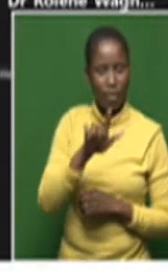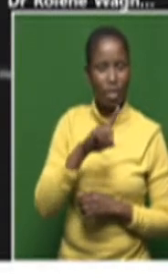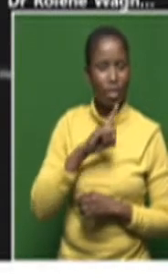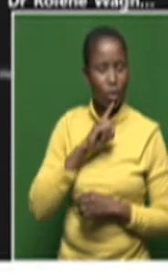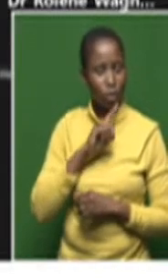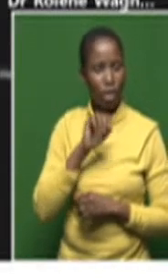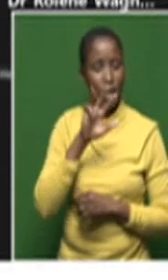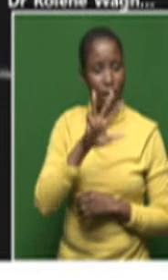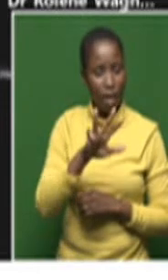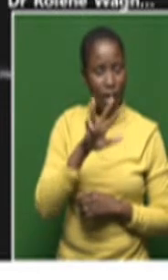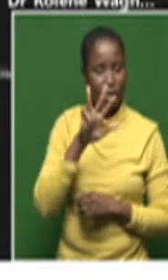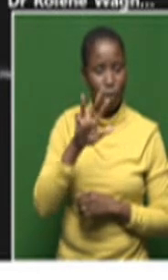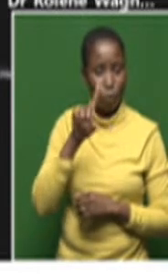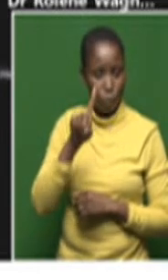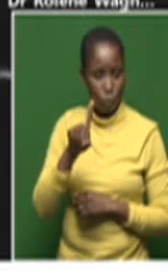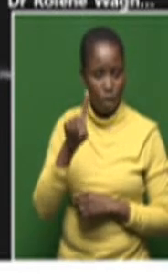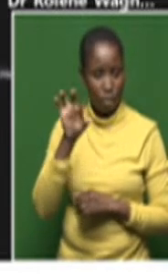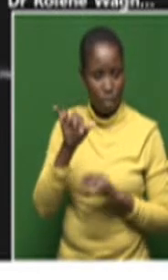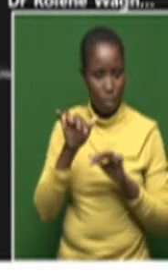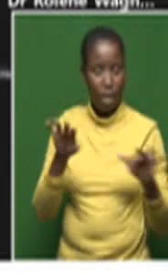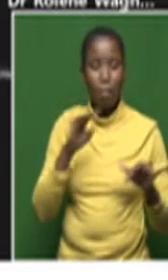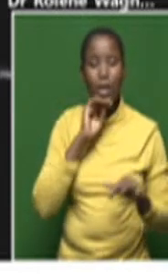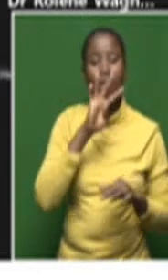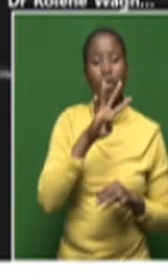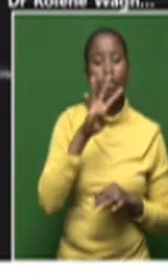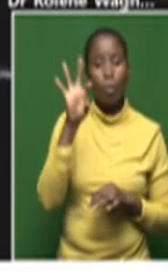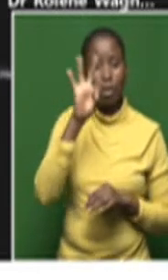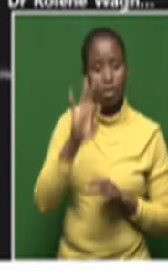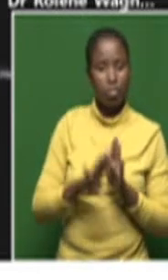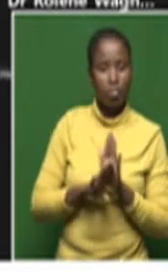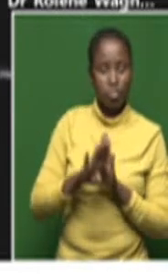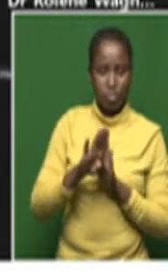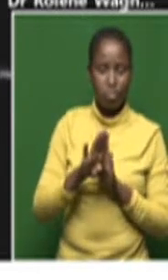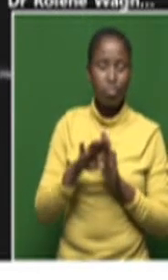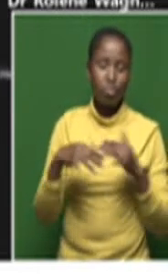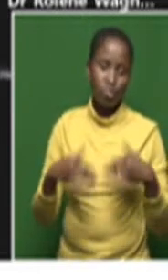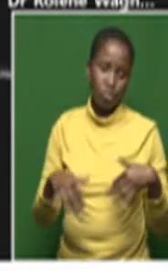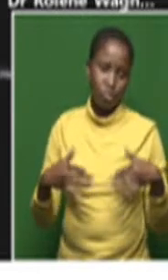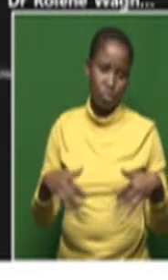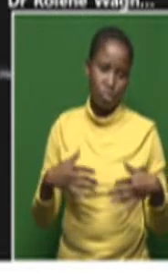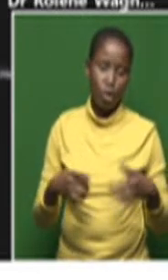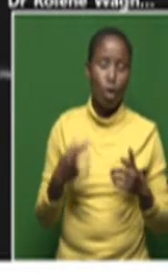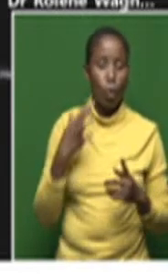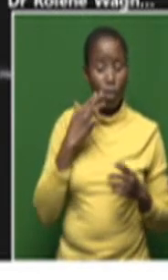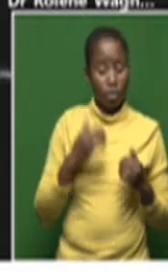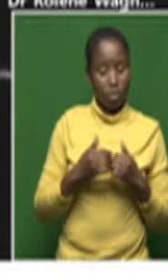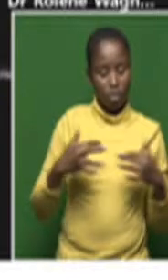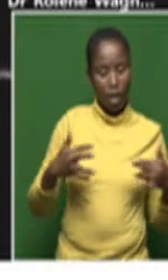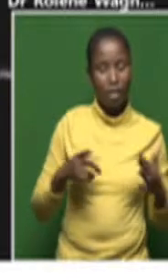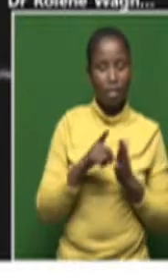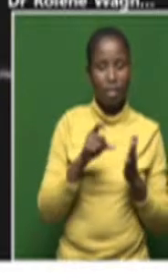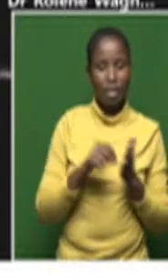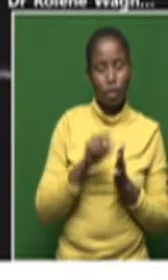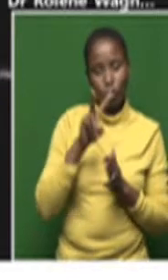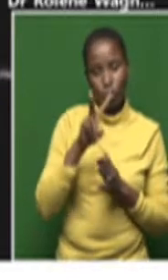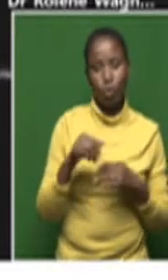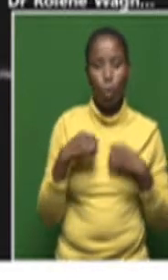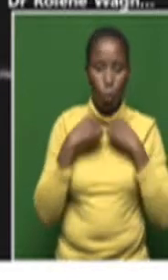37,901 people. This is a 44% improvement on the vaccinations started on the 2nd of